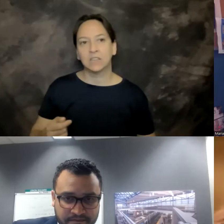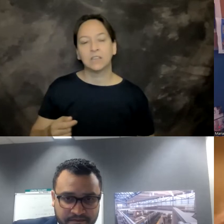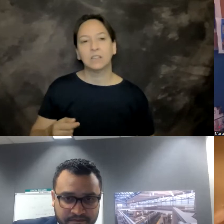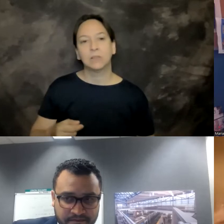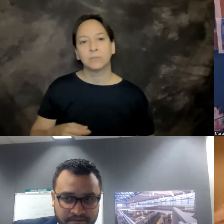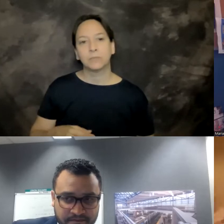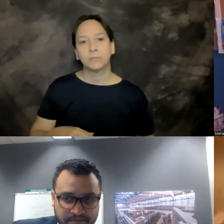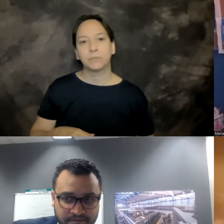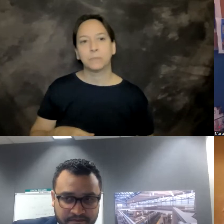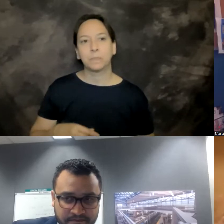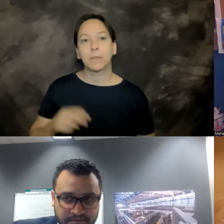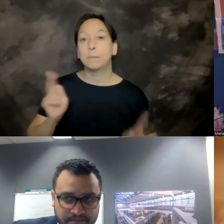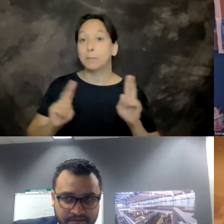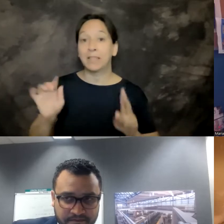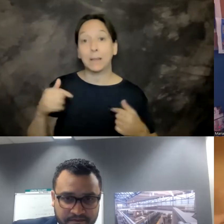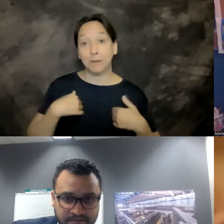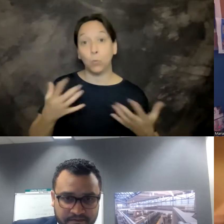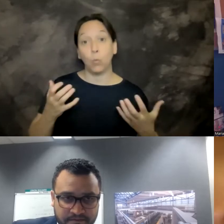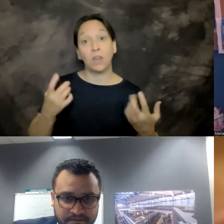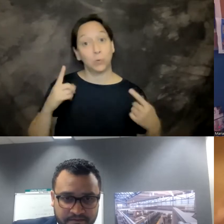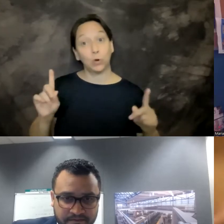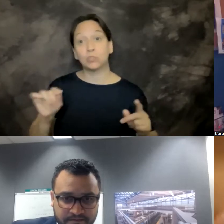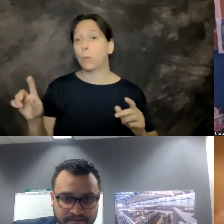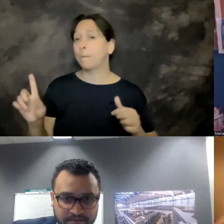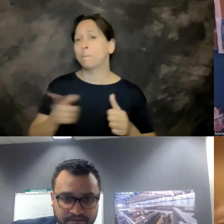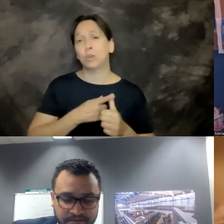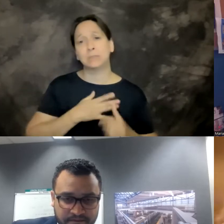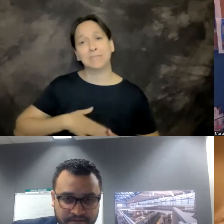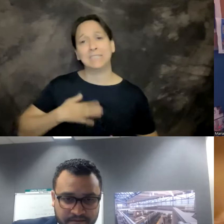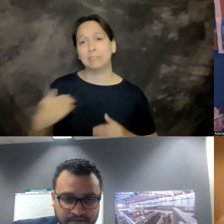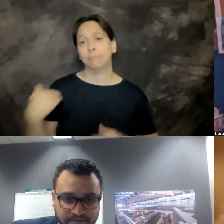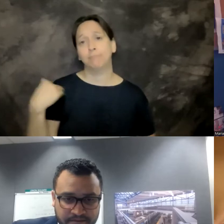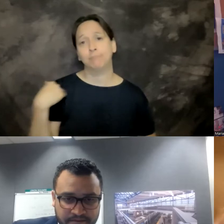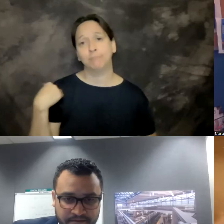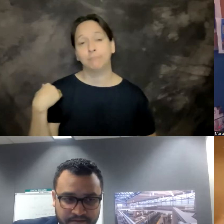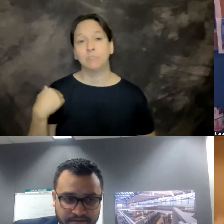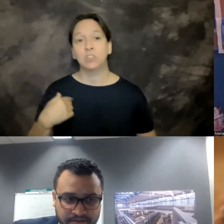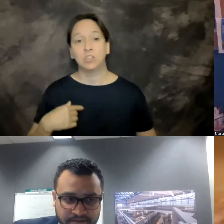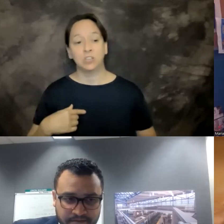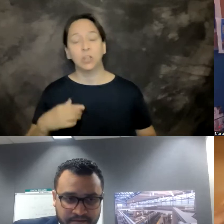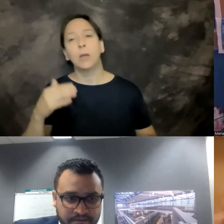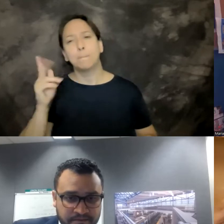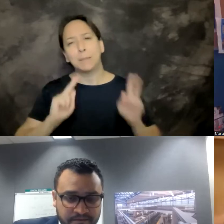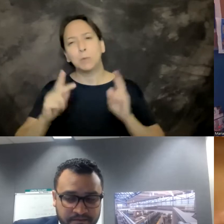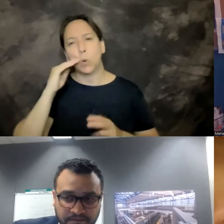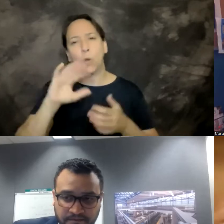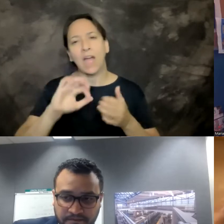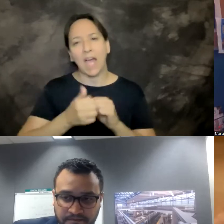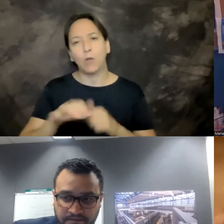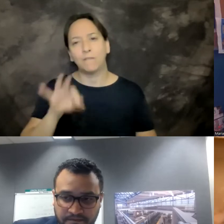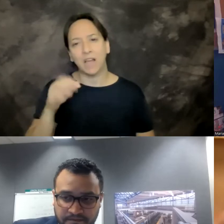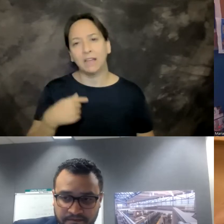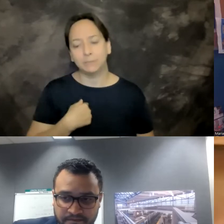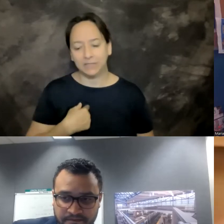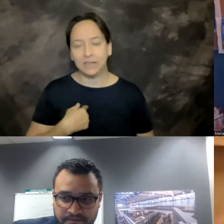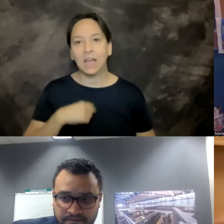it. And people like me want to see it work. So talk to us, please. Everybody knows how to find me who's on the WU team. And I work